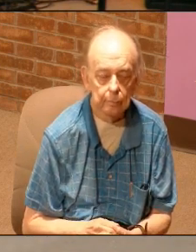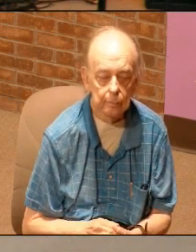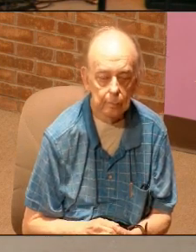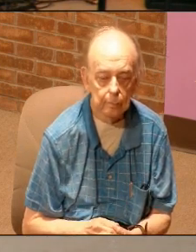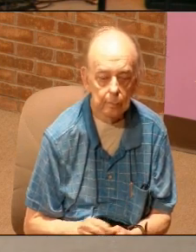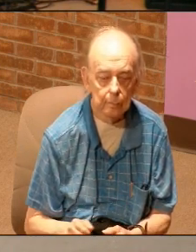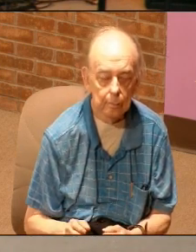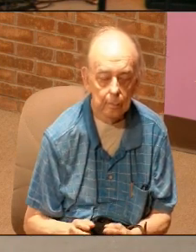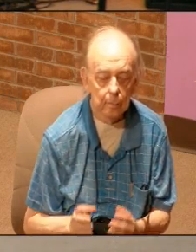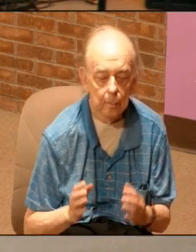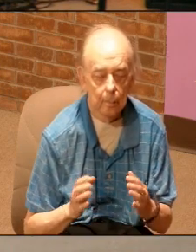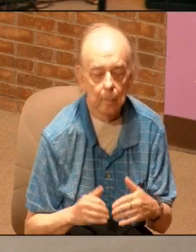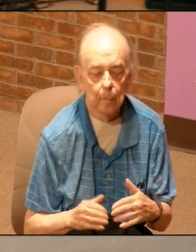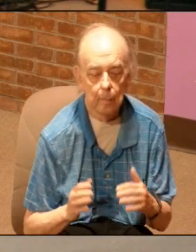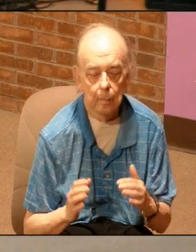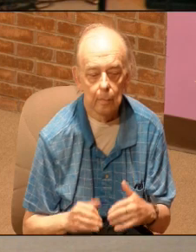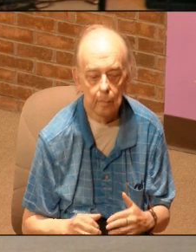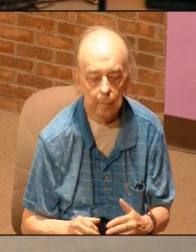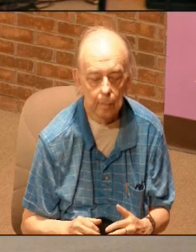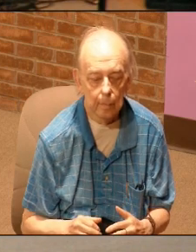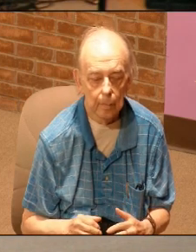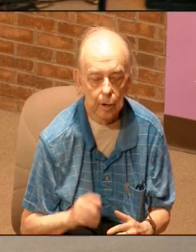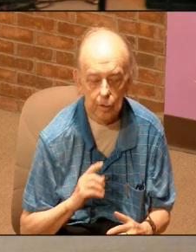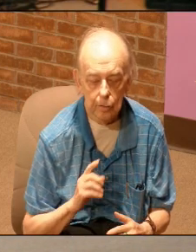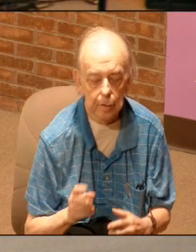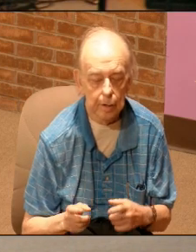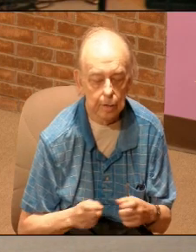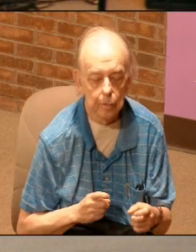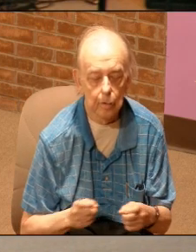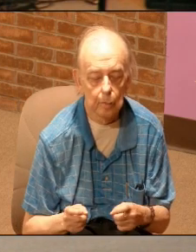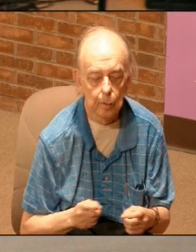and I break that down into little manageable,